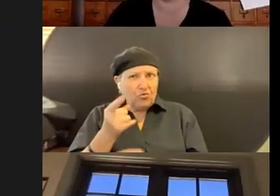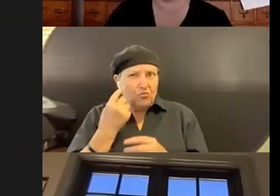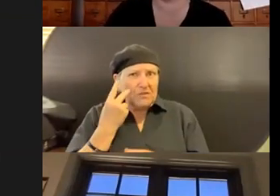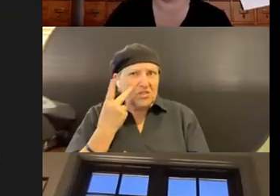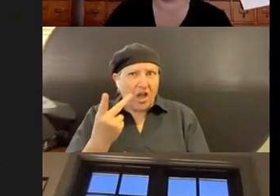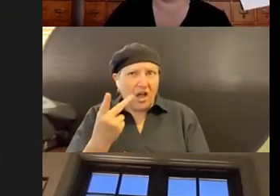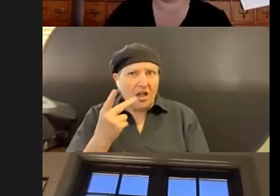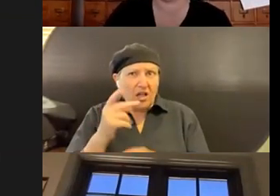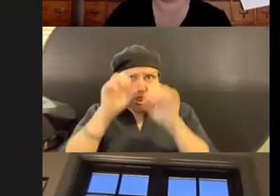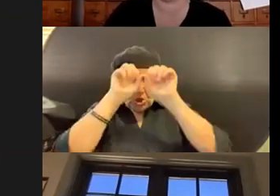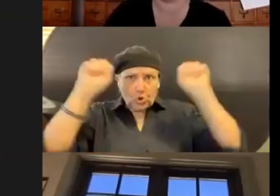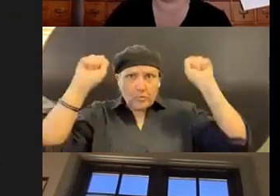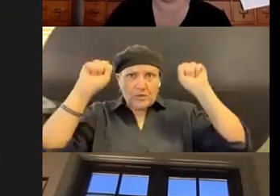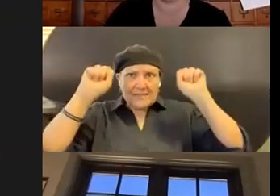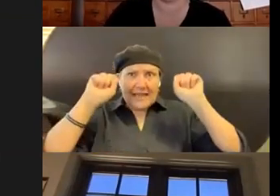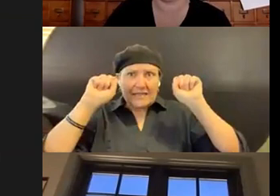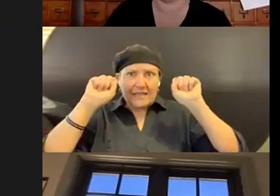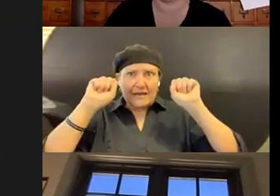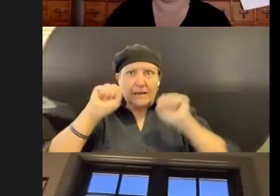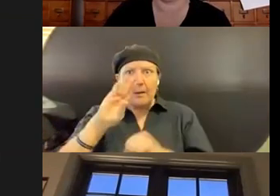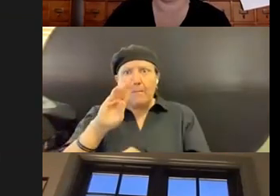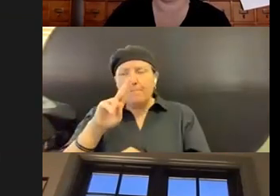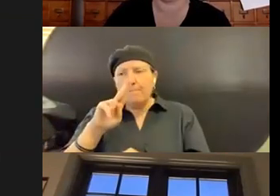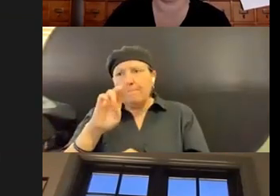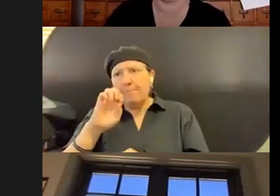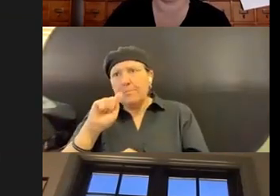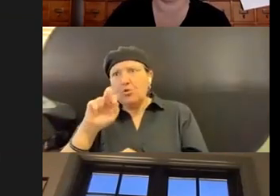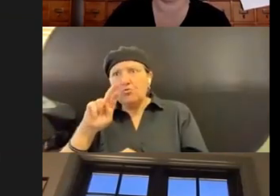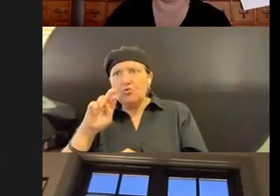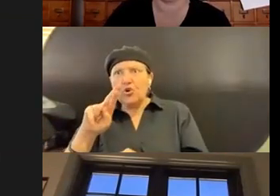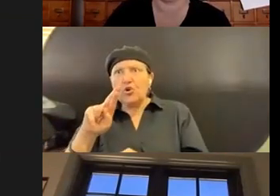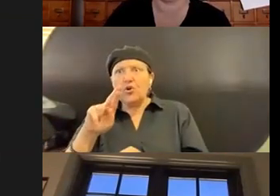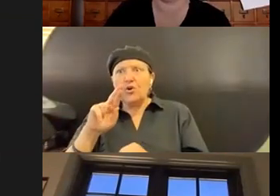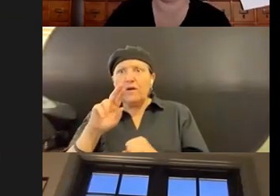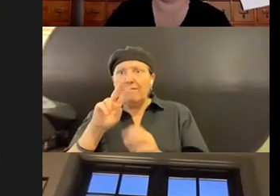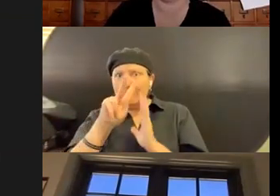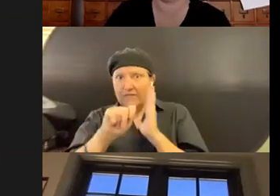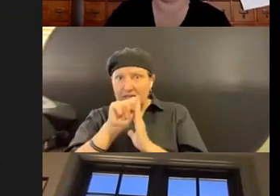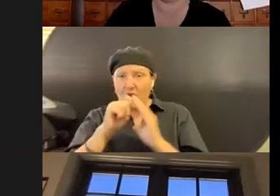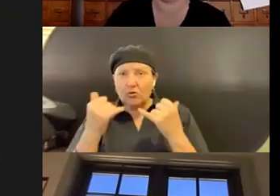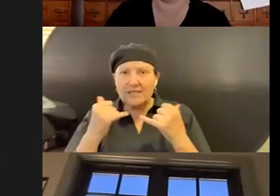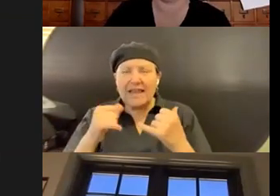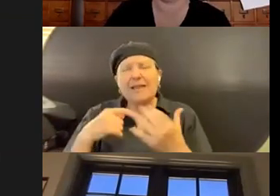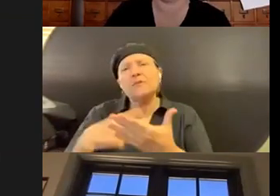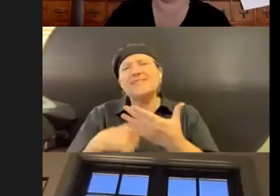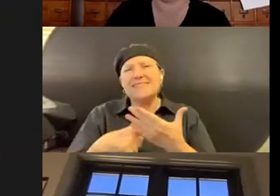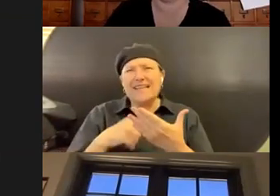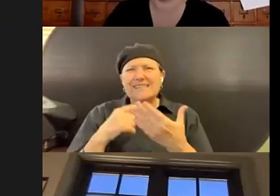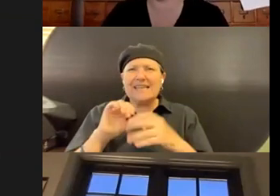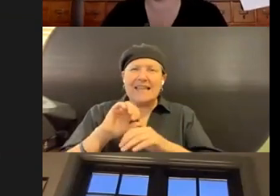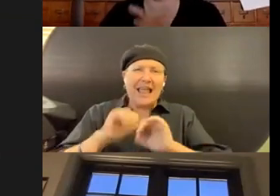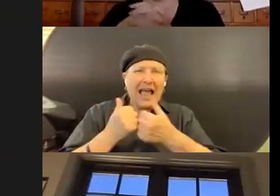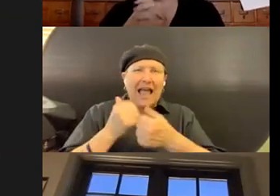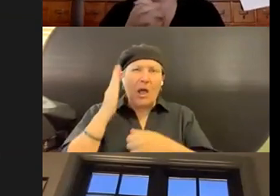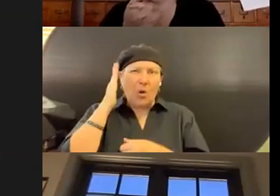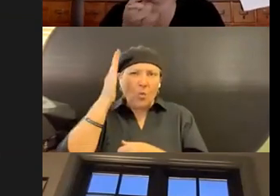Superintendent Buettner's video today, but he was specifically talking about like some of the parameters around what that's going to look like. If we did come back to